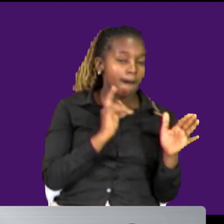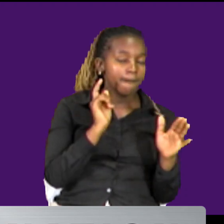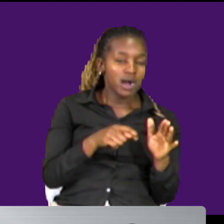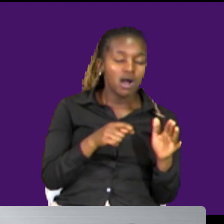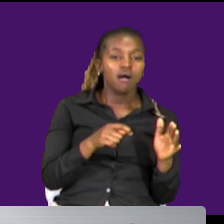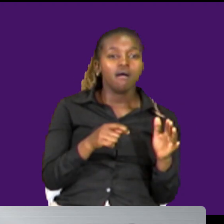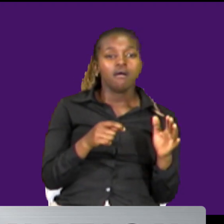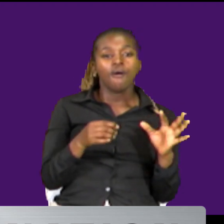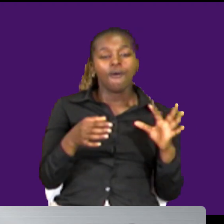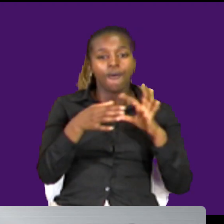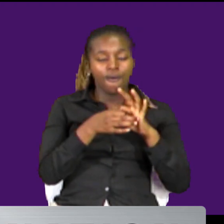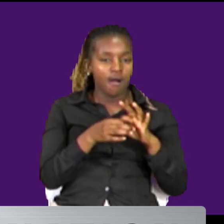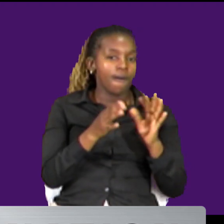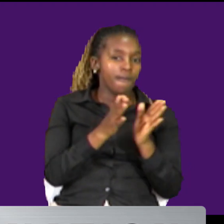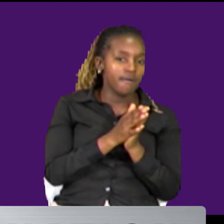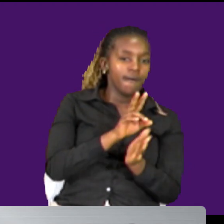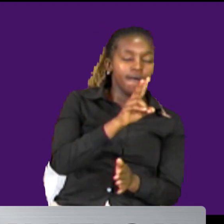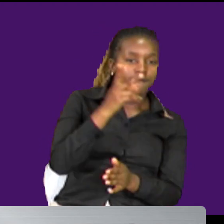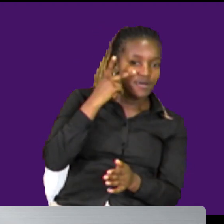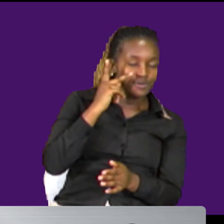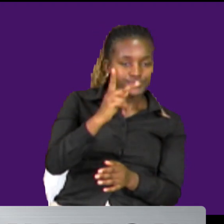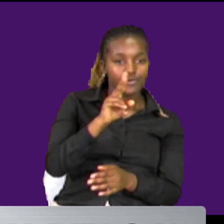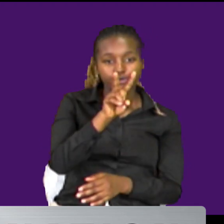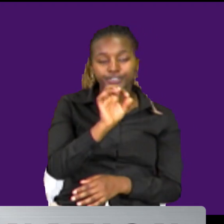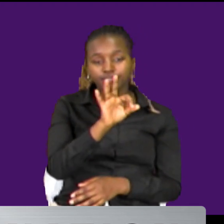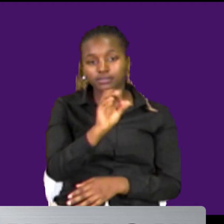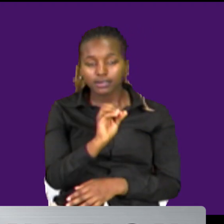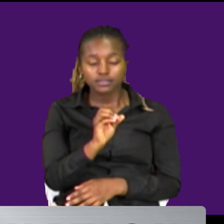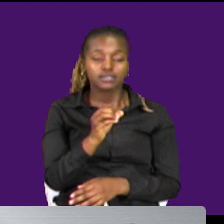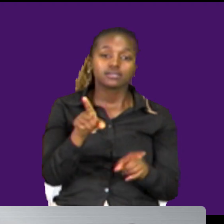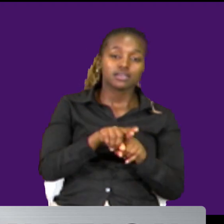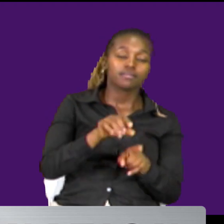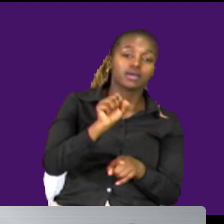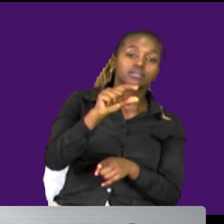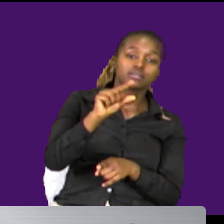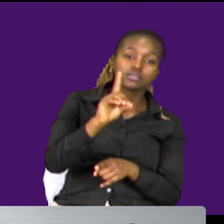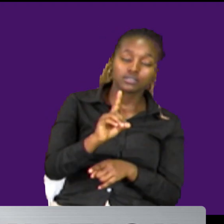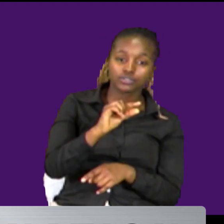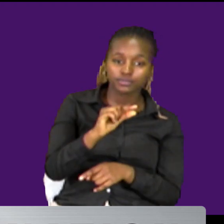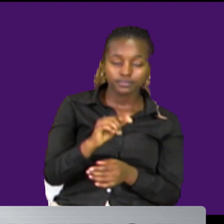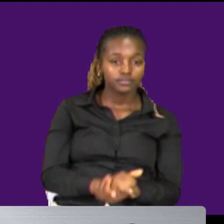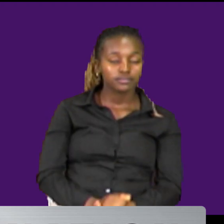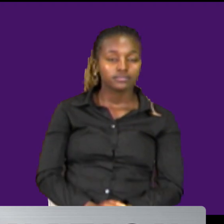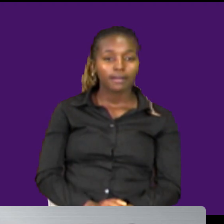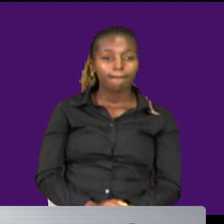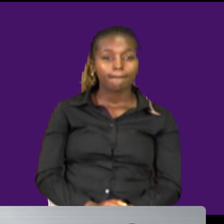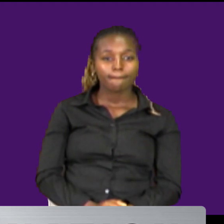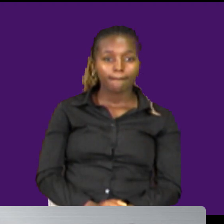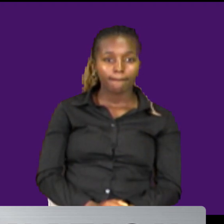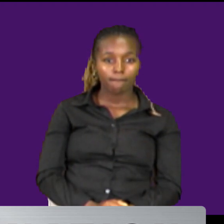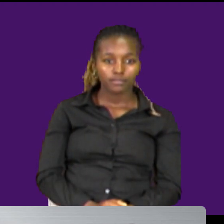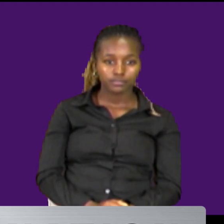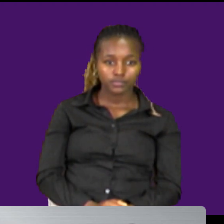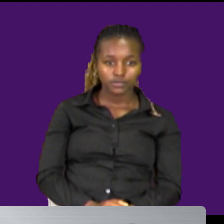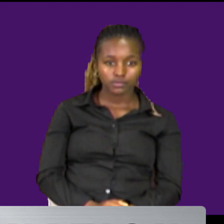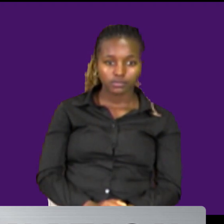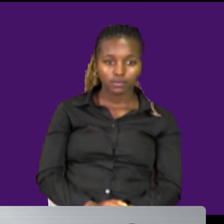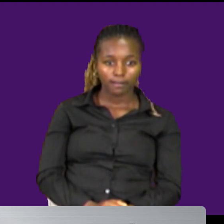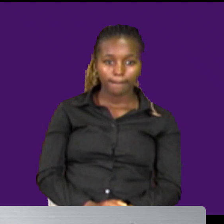by, of course, the Vision 2030s and the SDGs. Where, okay, now that you're on it, where